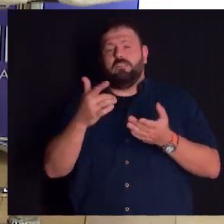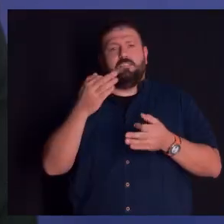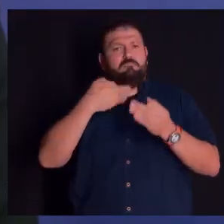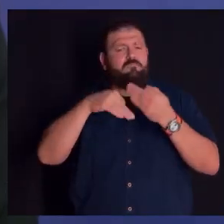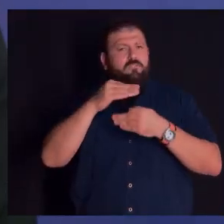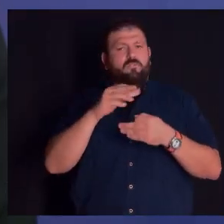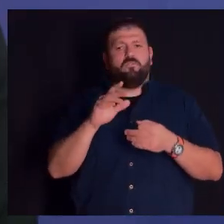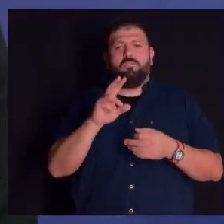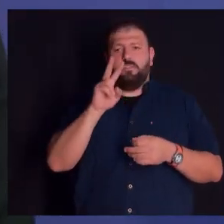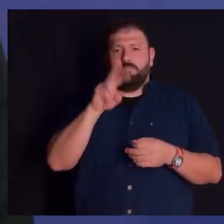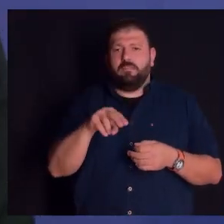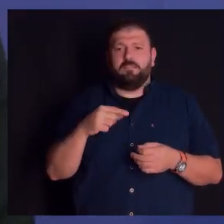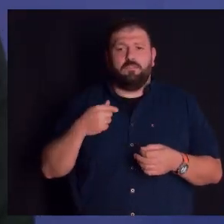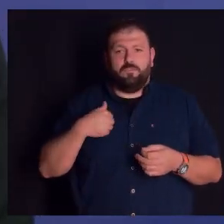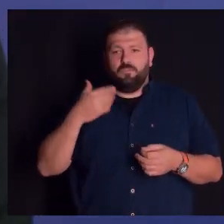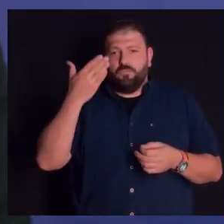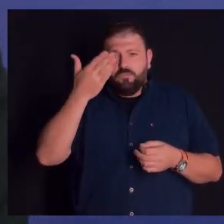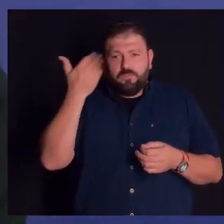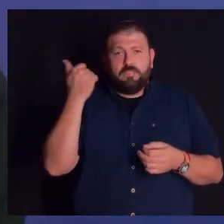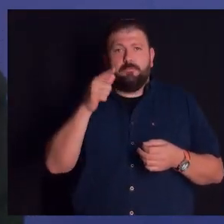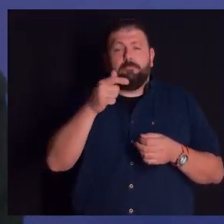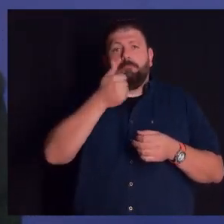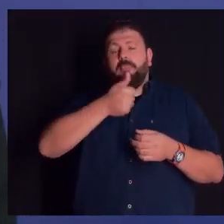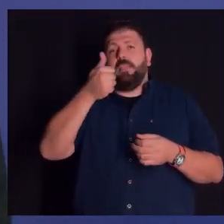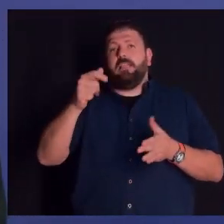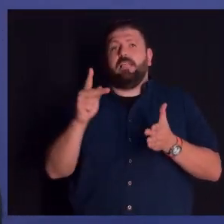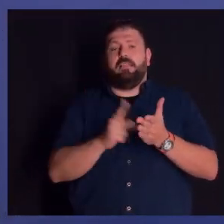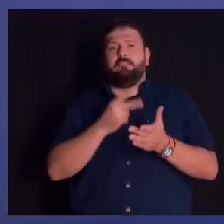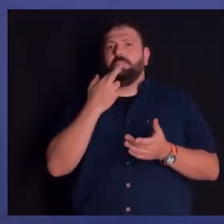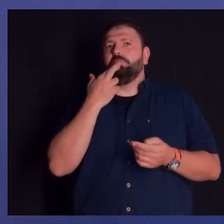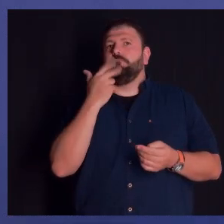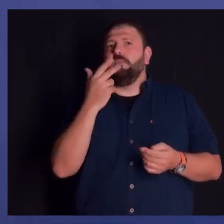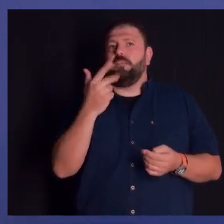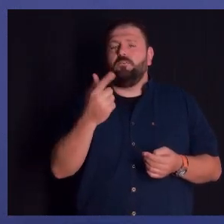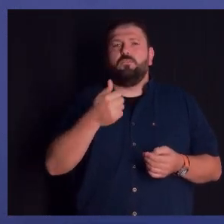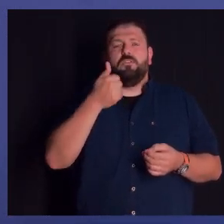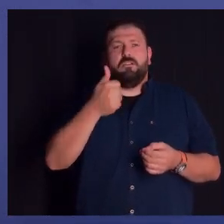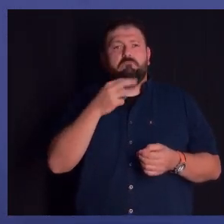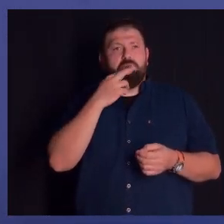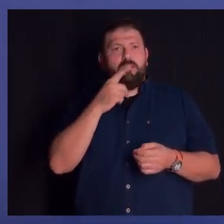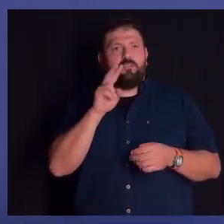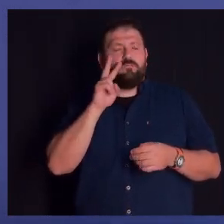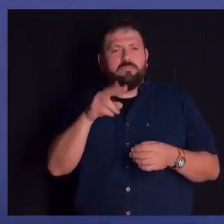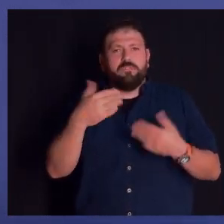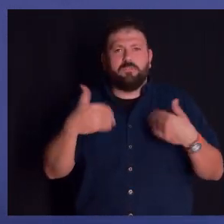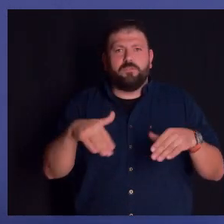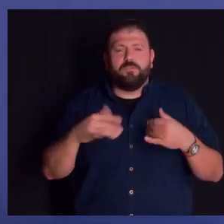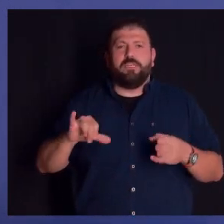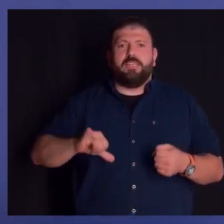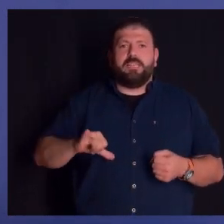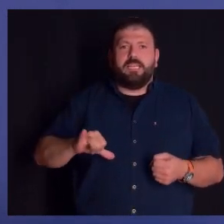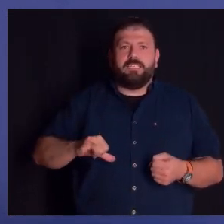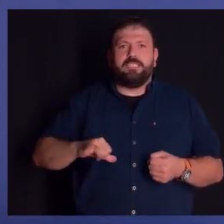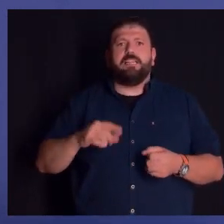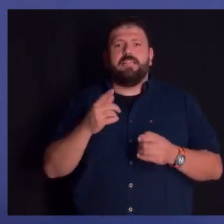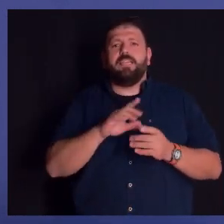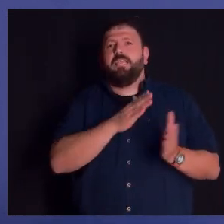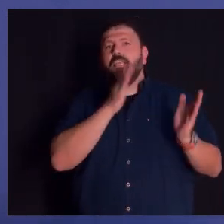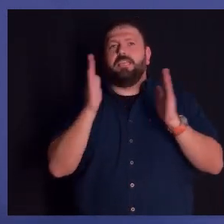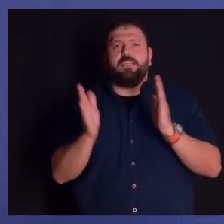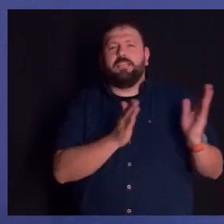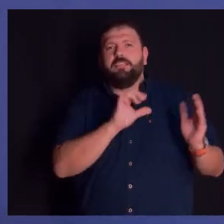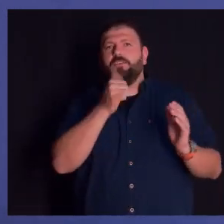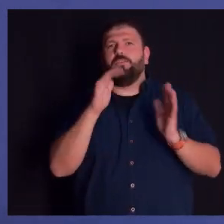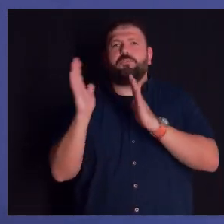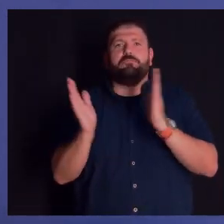to the whole panel. And I don't know you, but this is getting better and better. We want to see what's next and next and